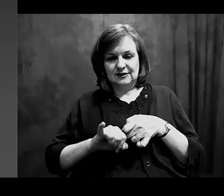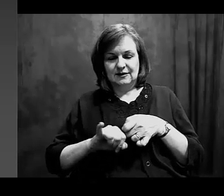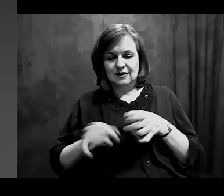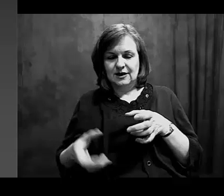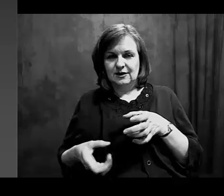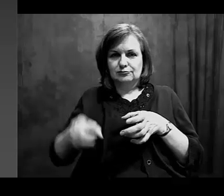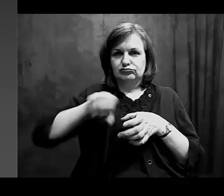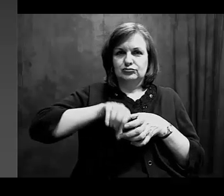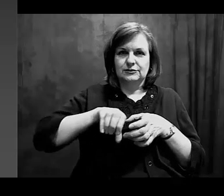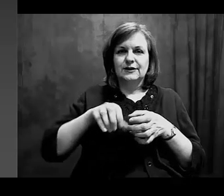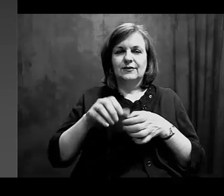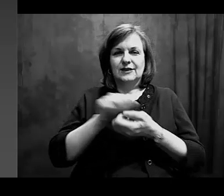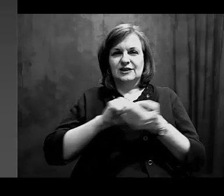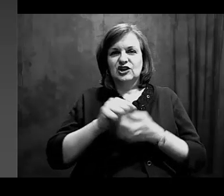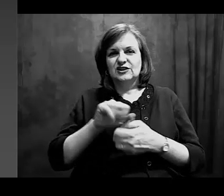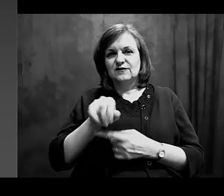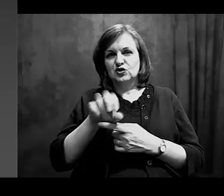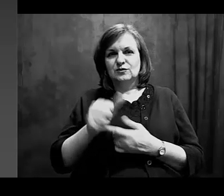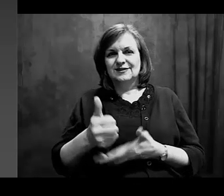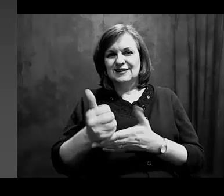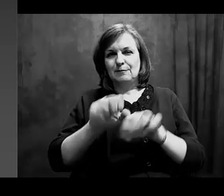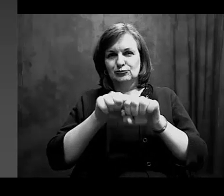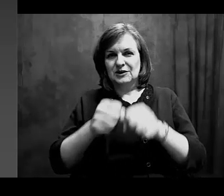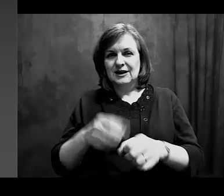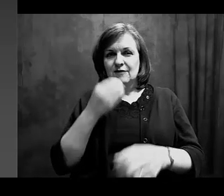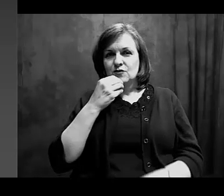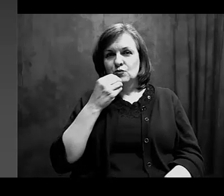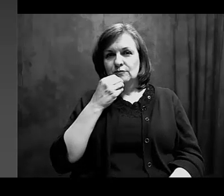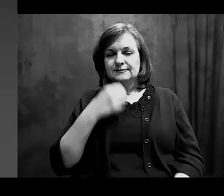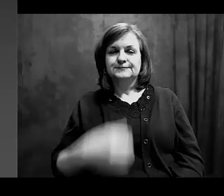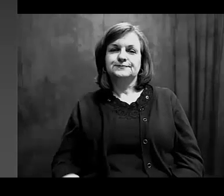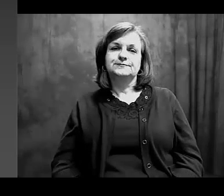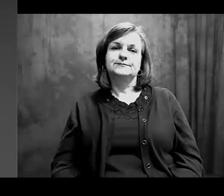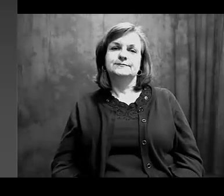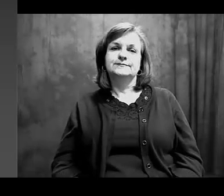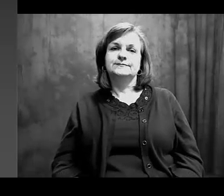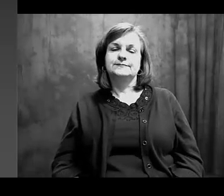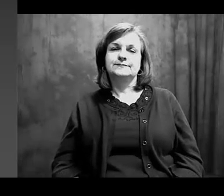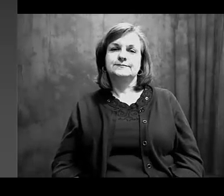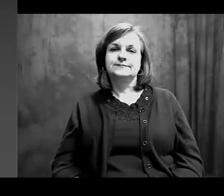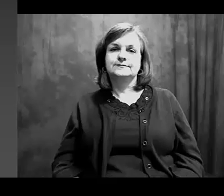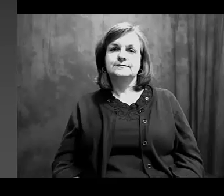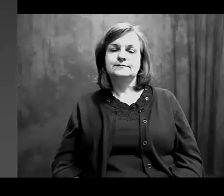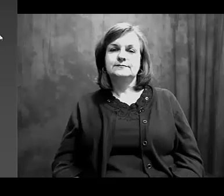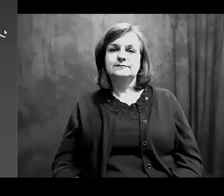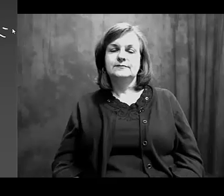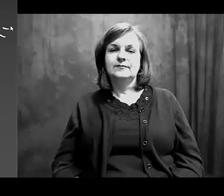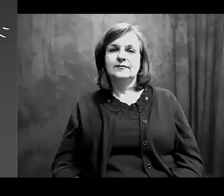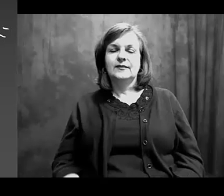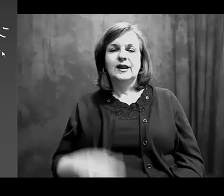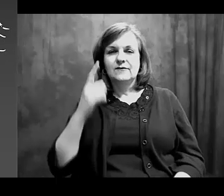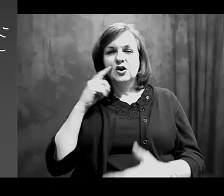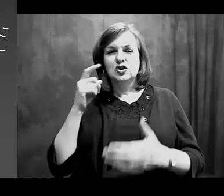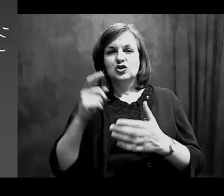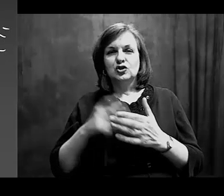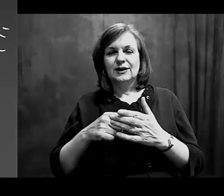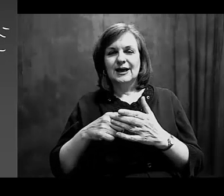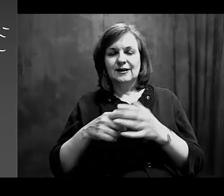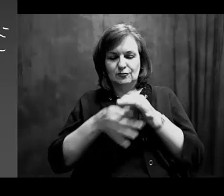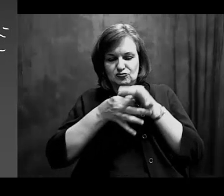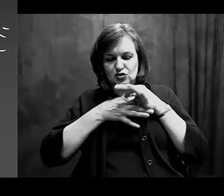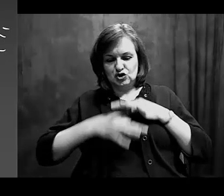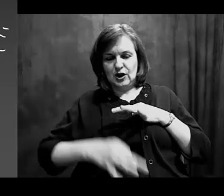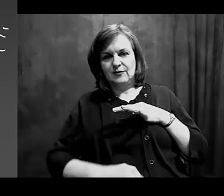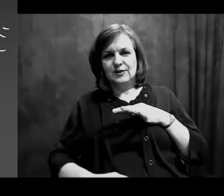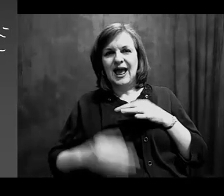Pancreatic juices. The pancreas, we know, produces insulin, but that is not a digestive function.